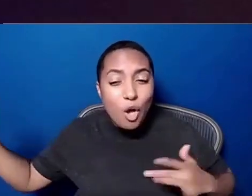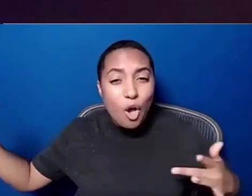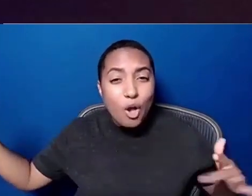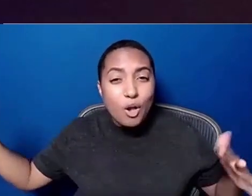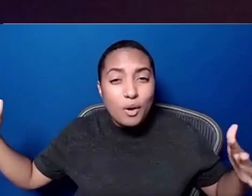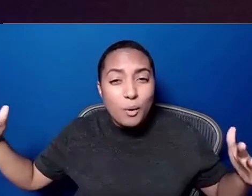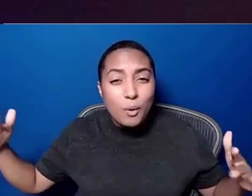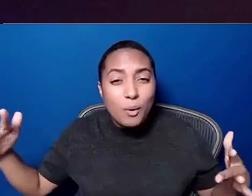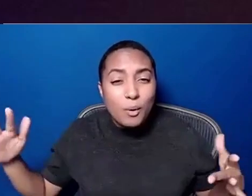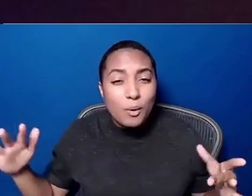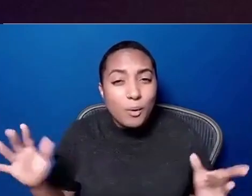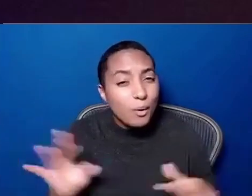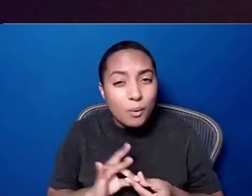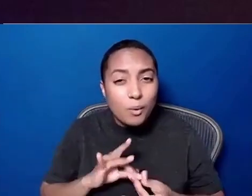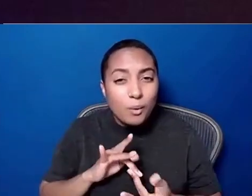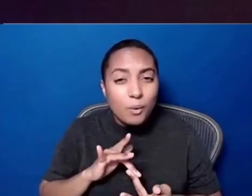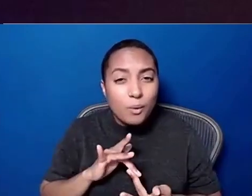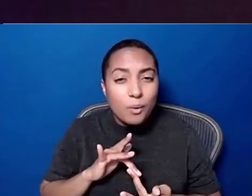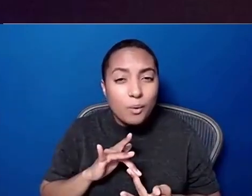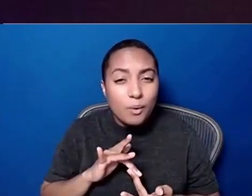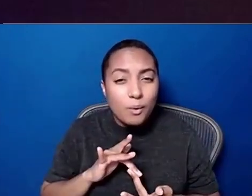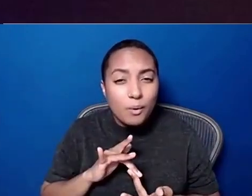and your name